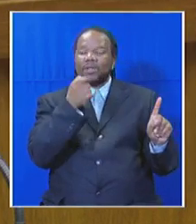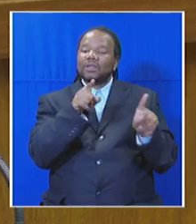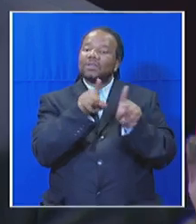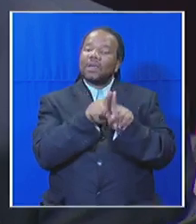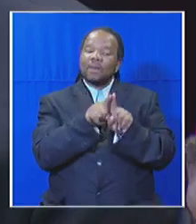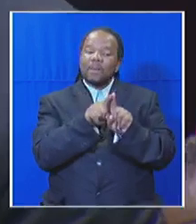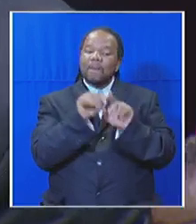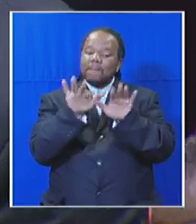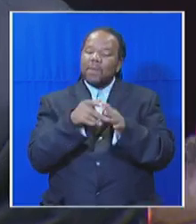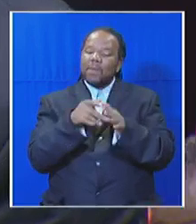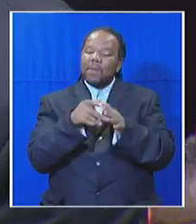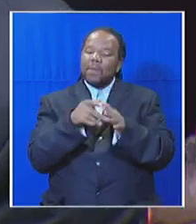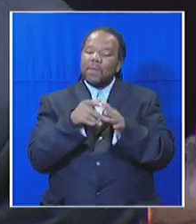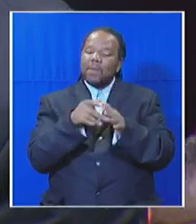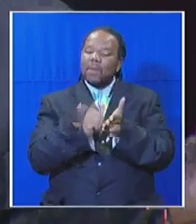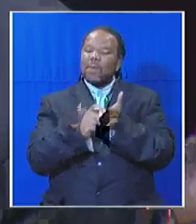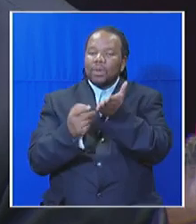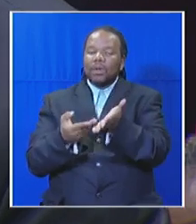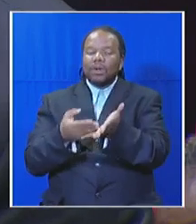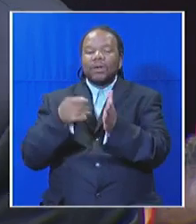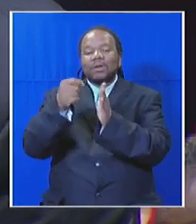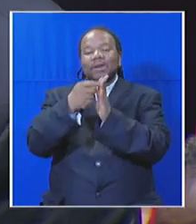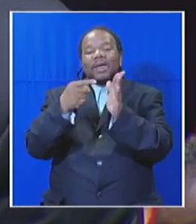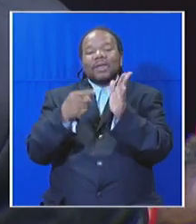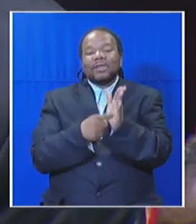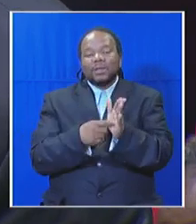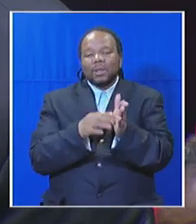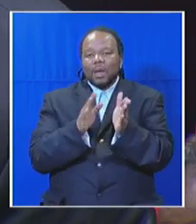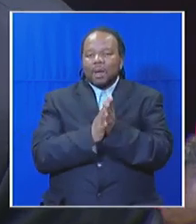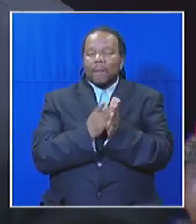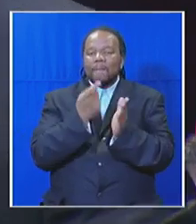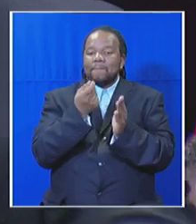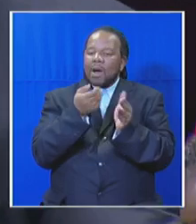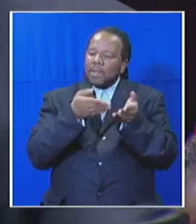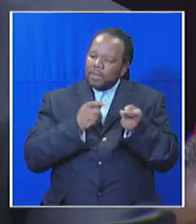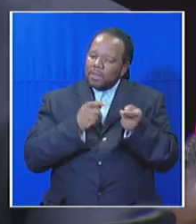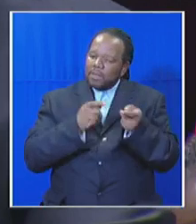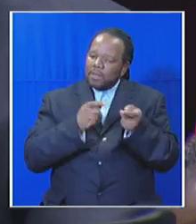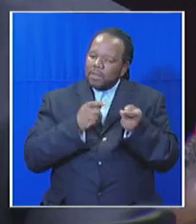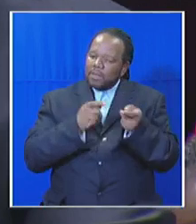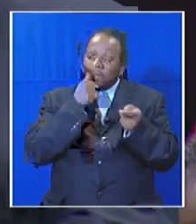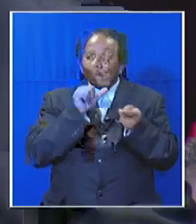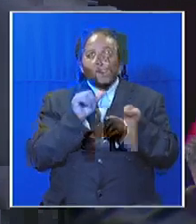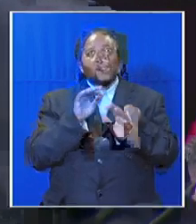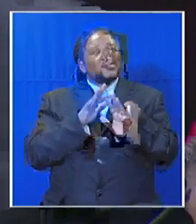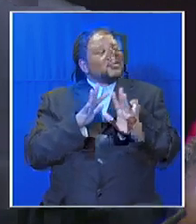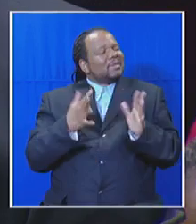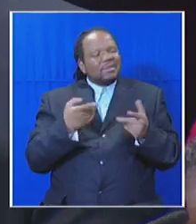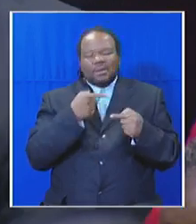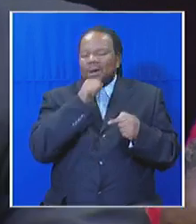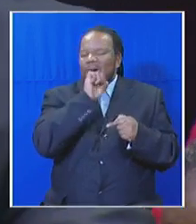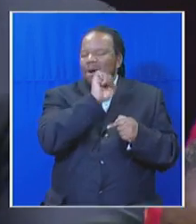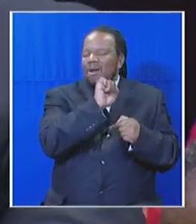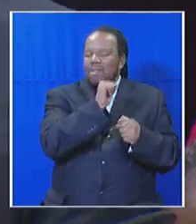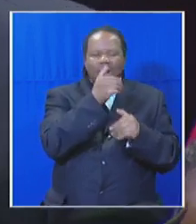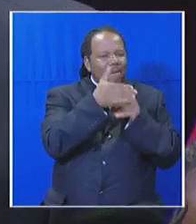Parliament. You have never given it. And the method you are going to use. You can engage in any other process.